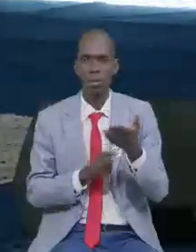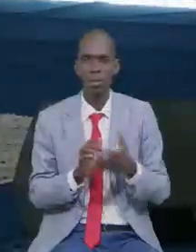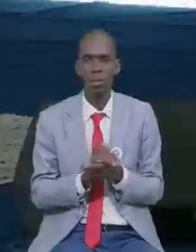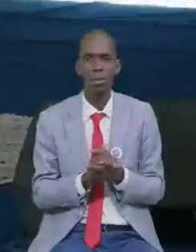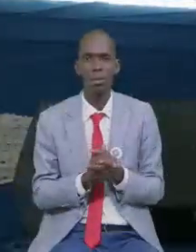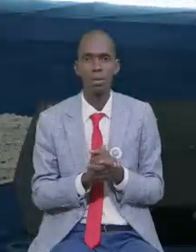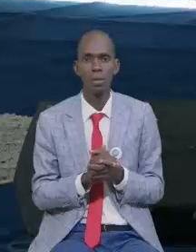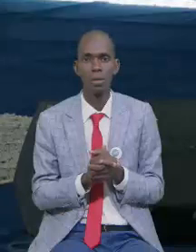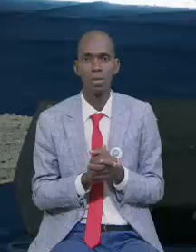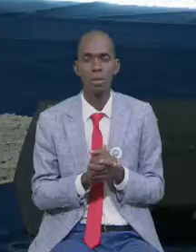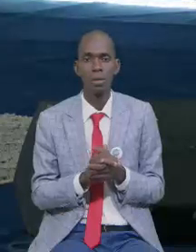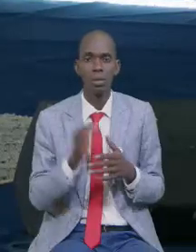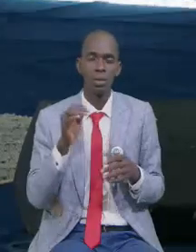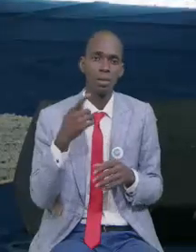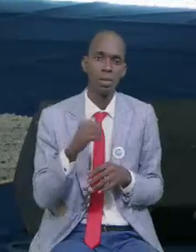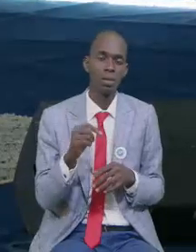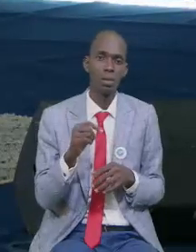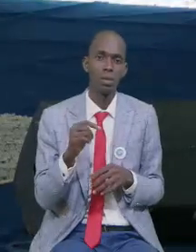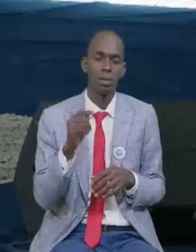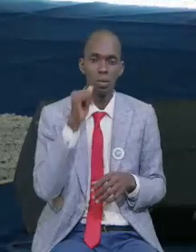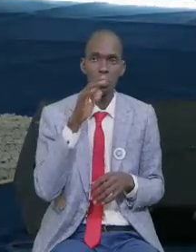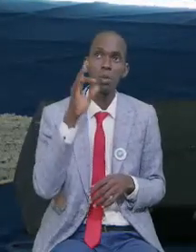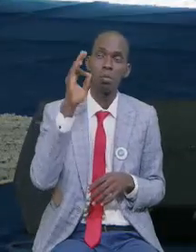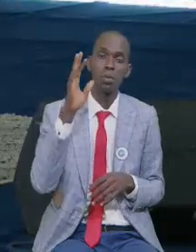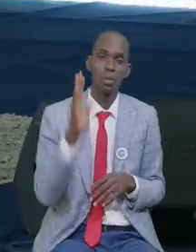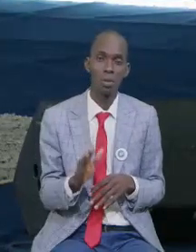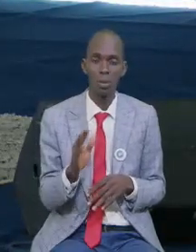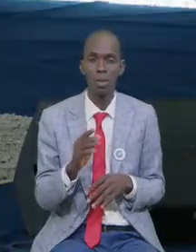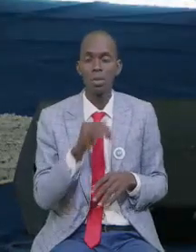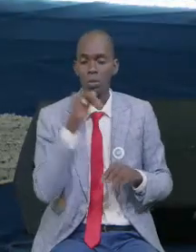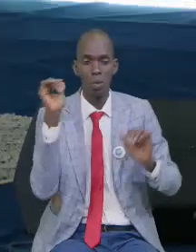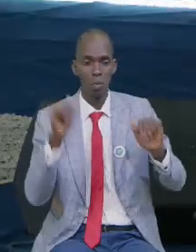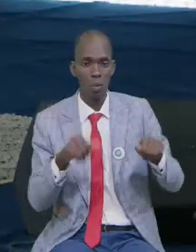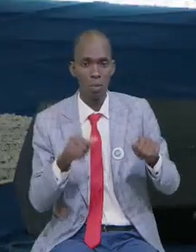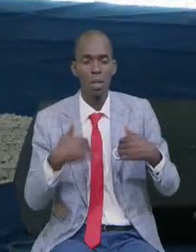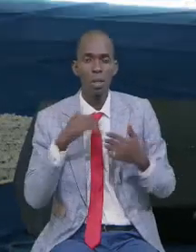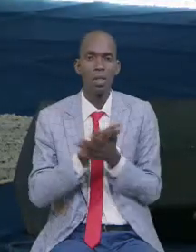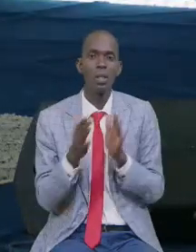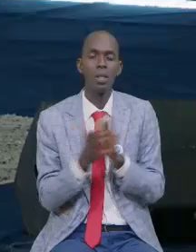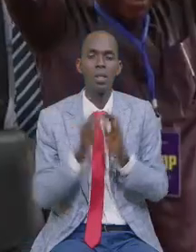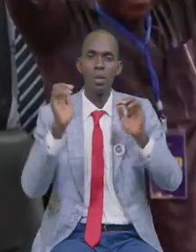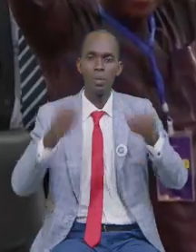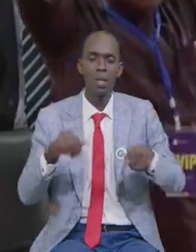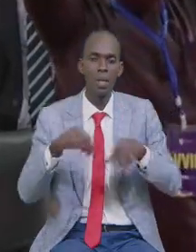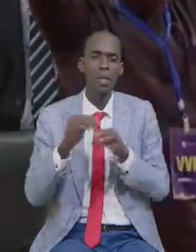lady minister, I'm looking at you there. Impossible has now become possible.